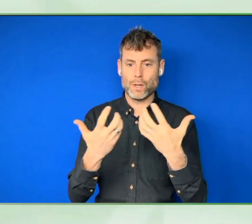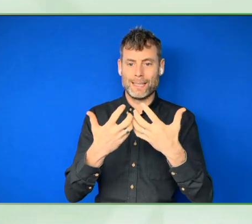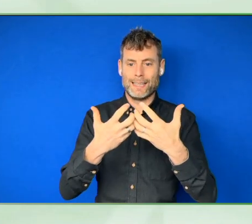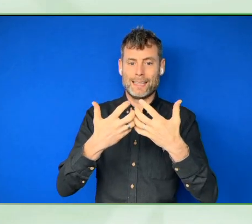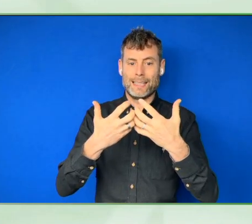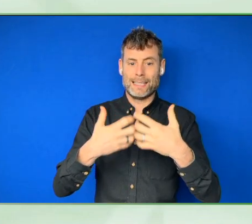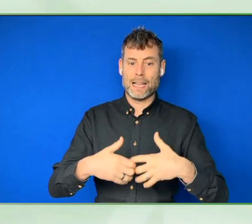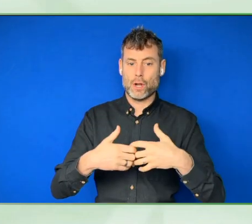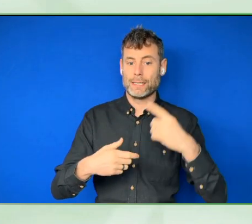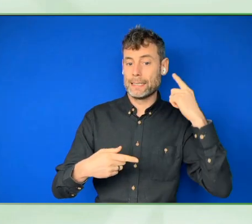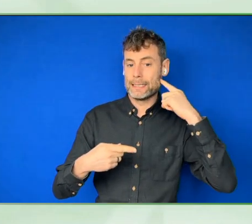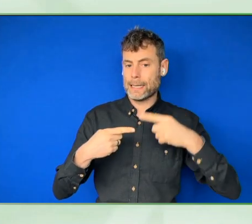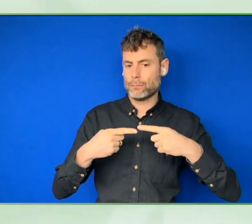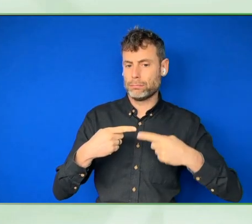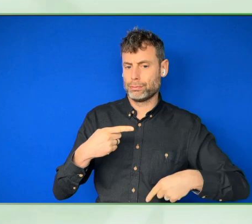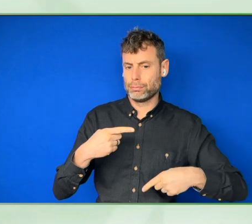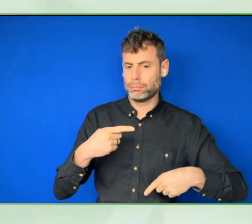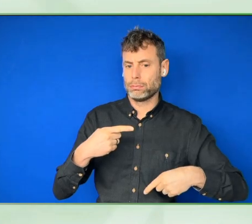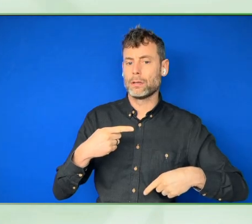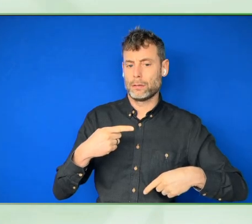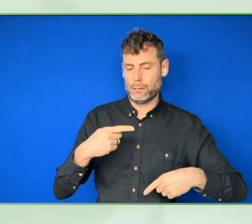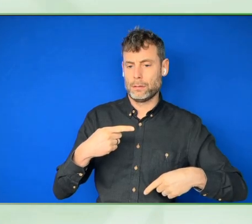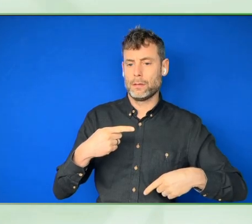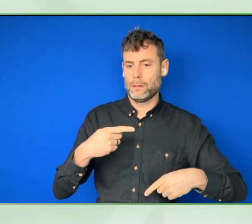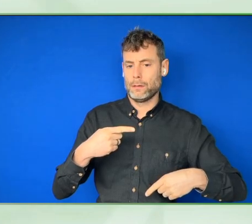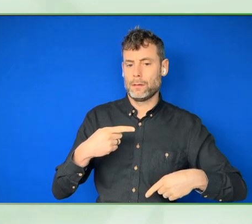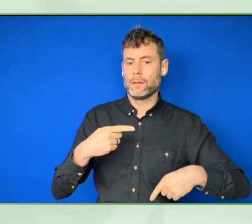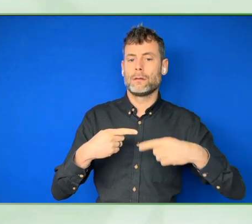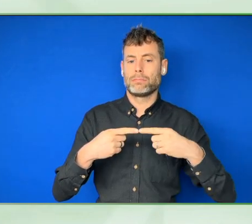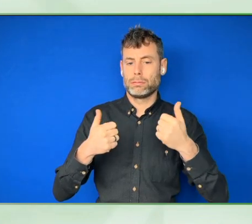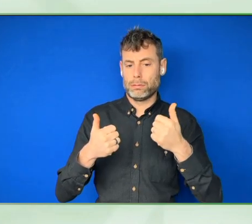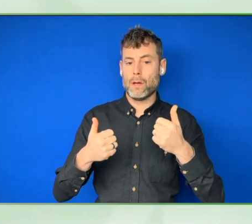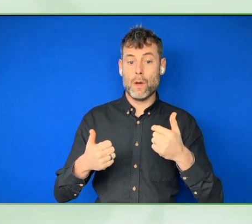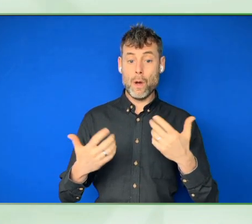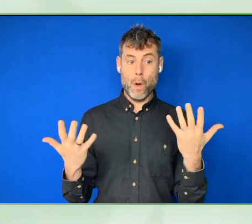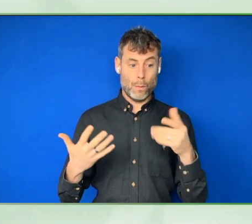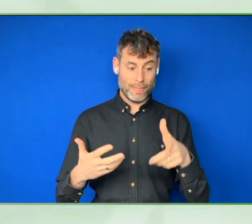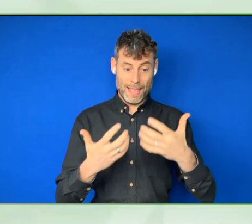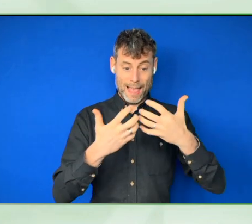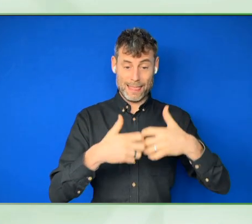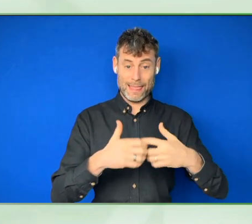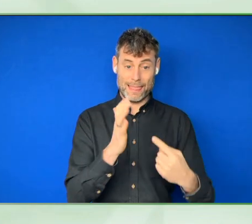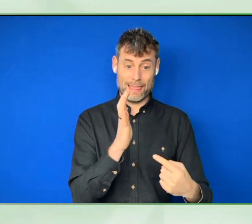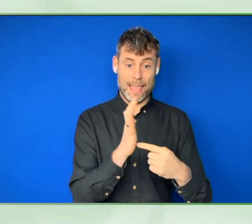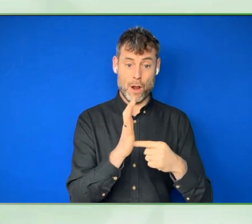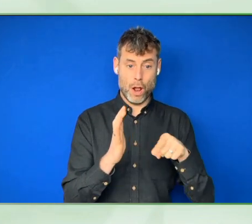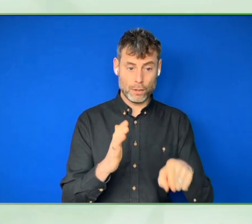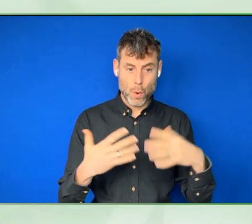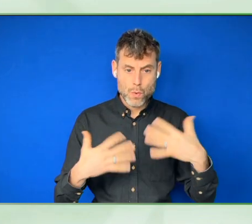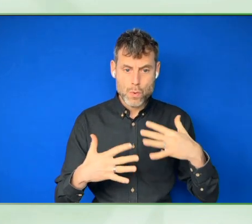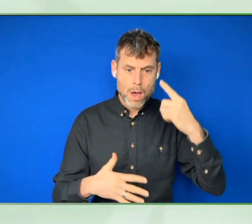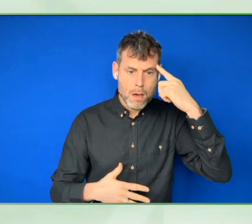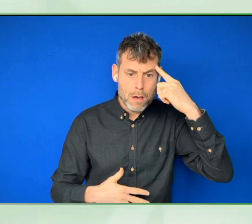is innovation, impact, and scale. And with me on the panel this afternoon, we have